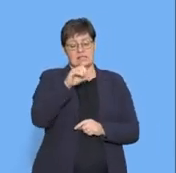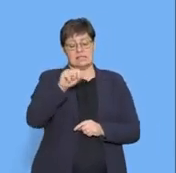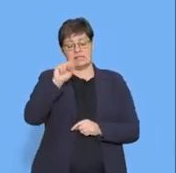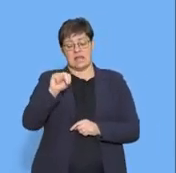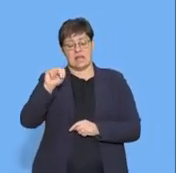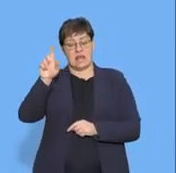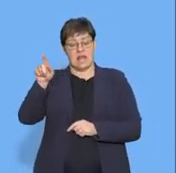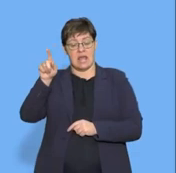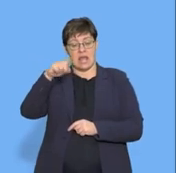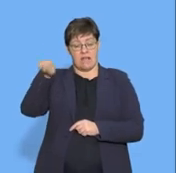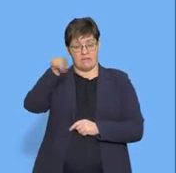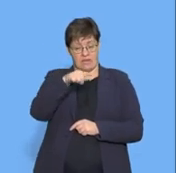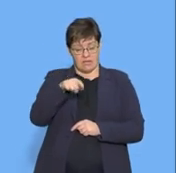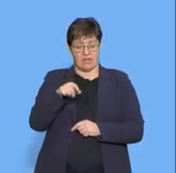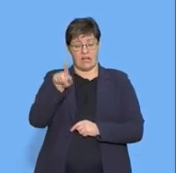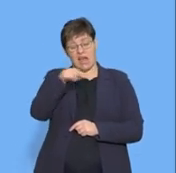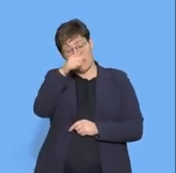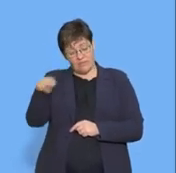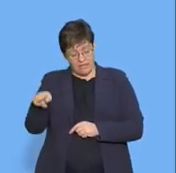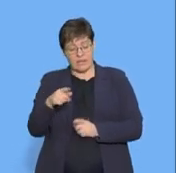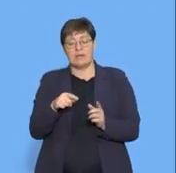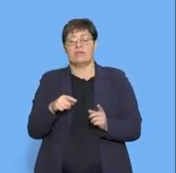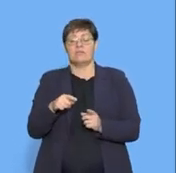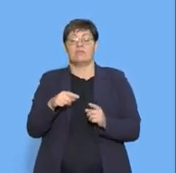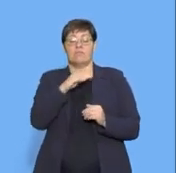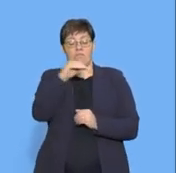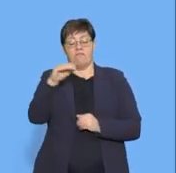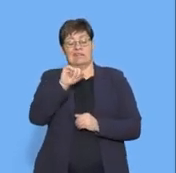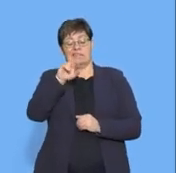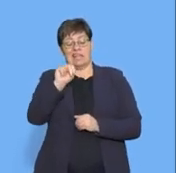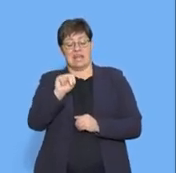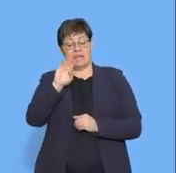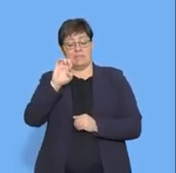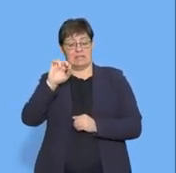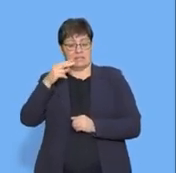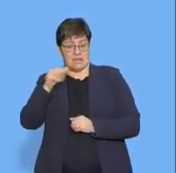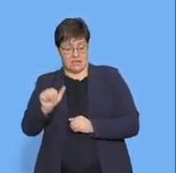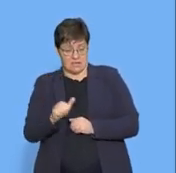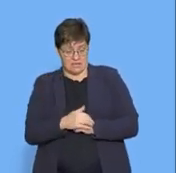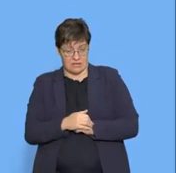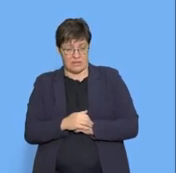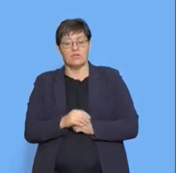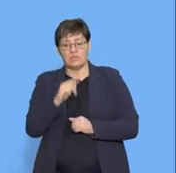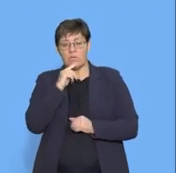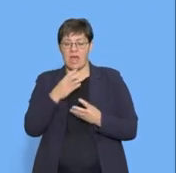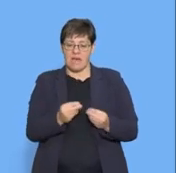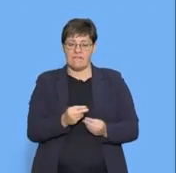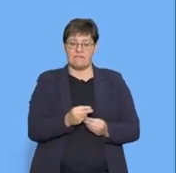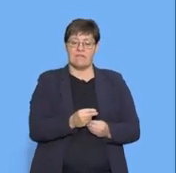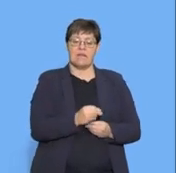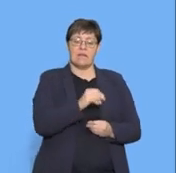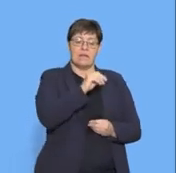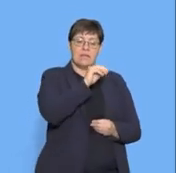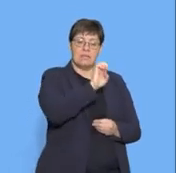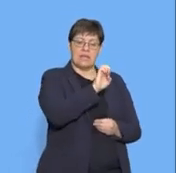BD equals x sine alpha over sine beta. Now we have an expression for BE and